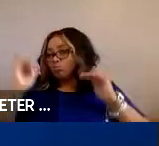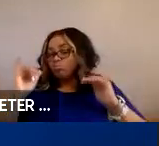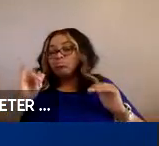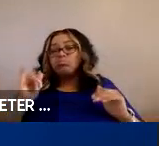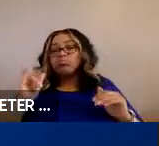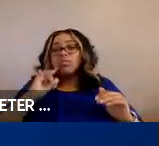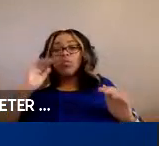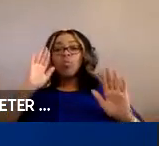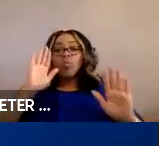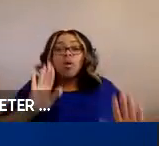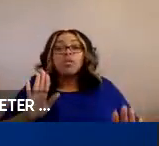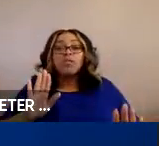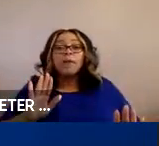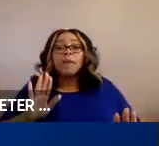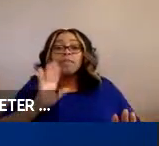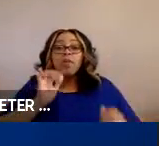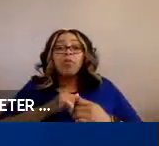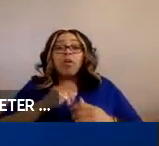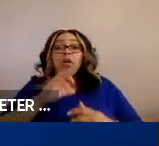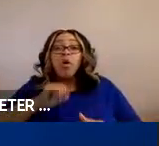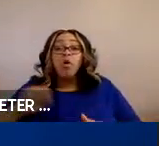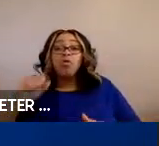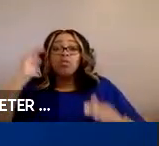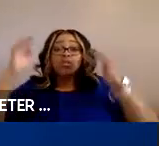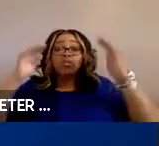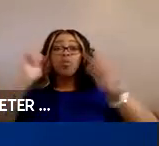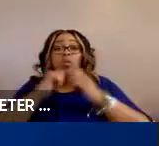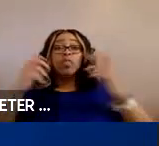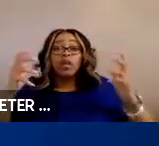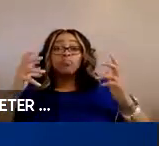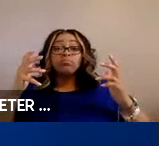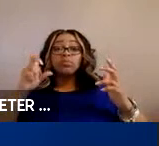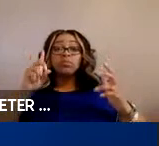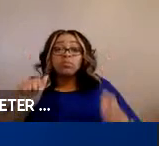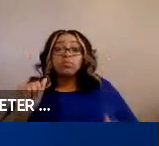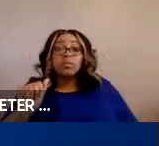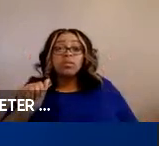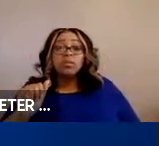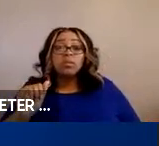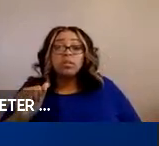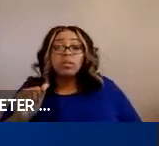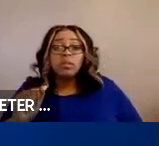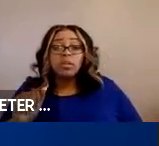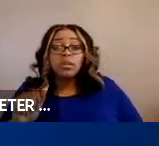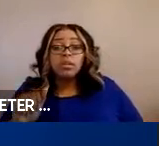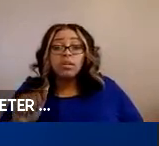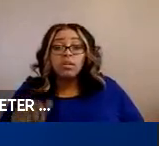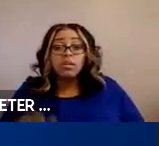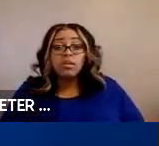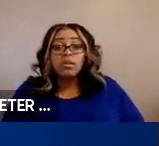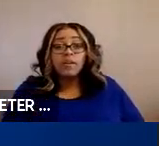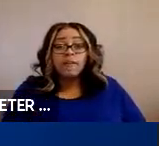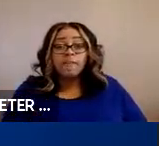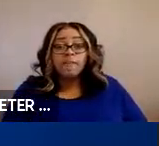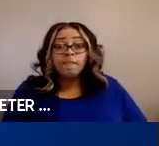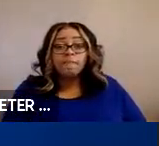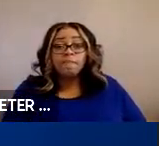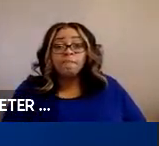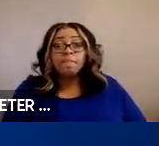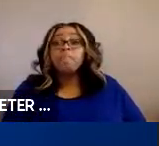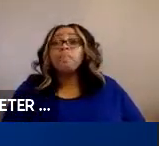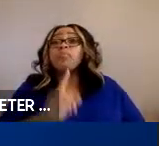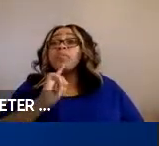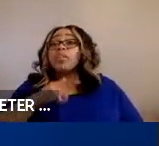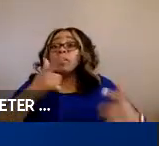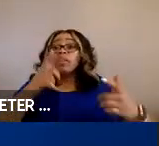would be wonderful to talk with the older adults with and without disability. Well, thank you both so much. I'm going to turn over the session